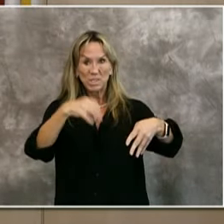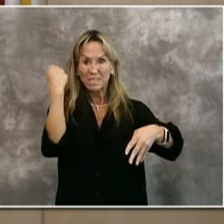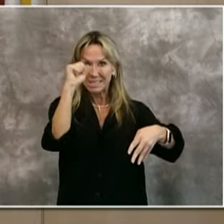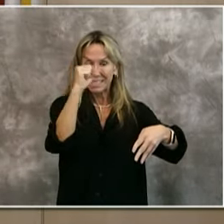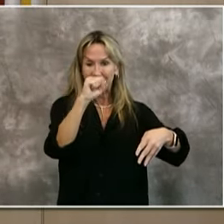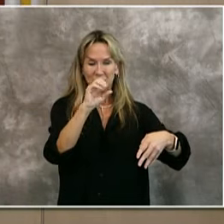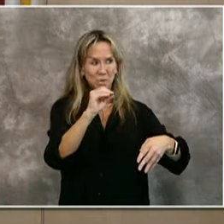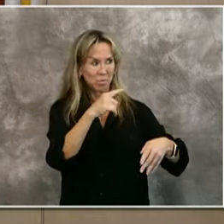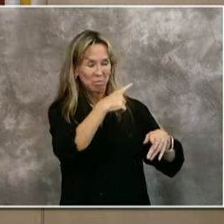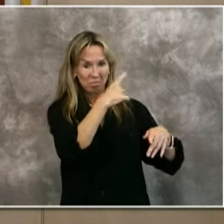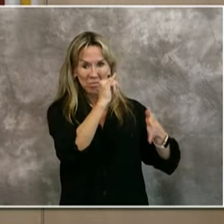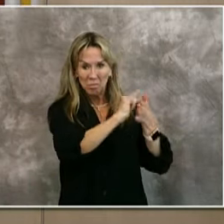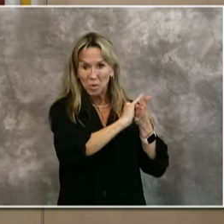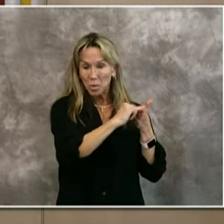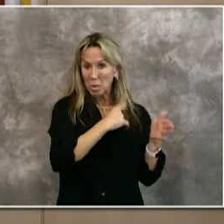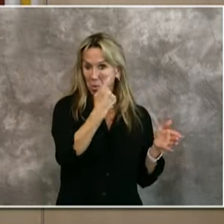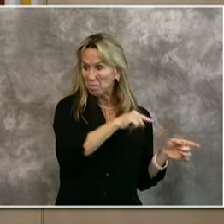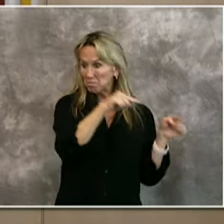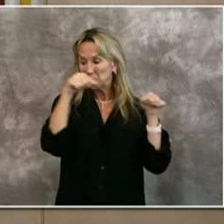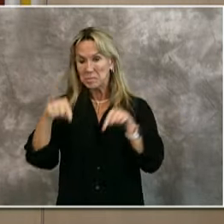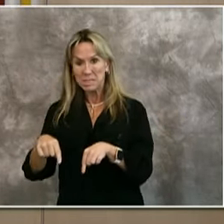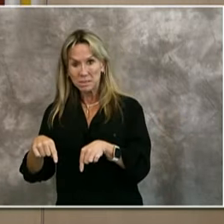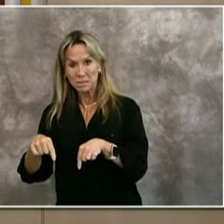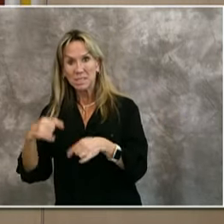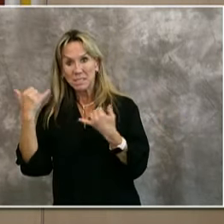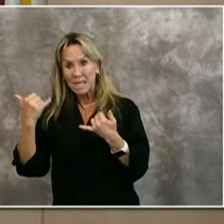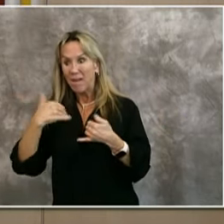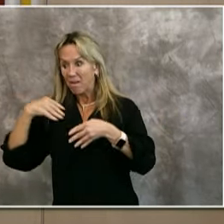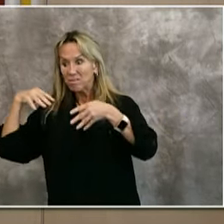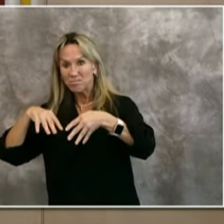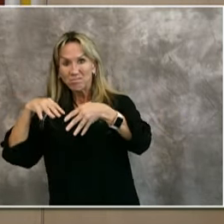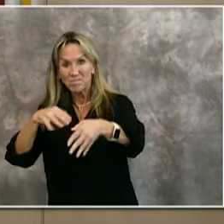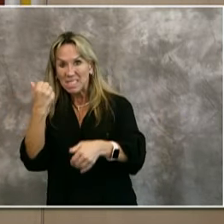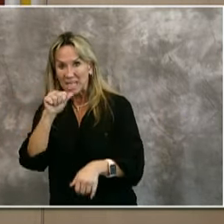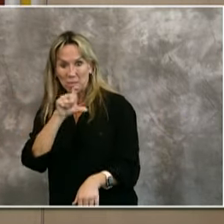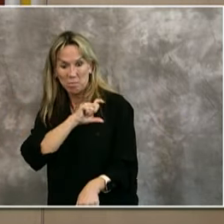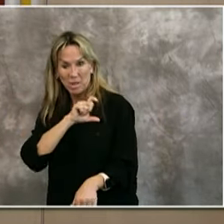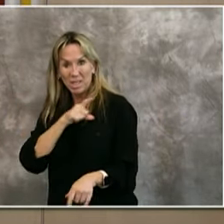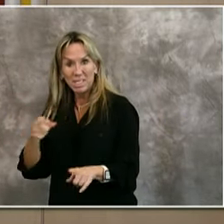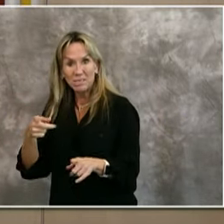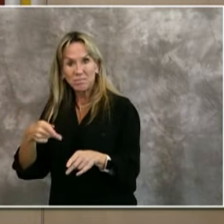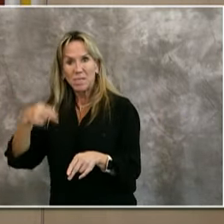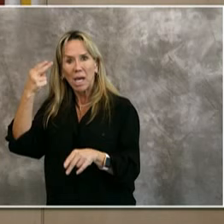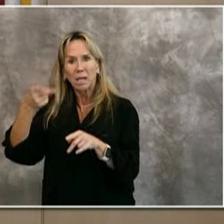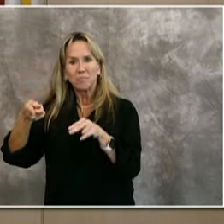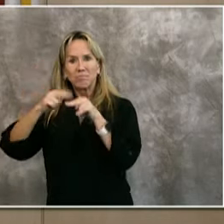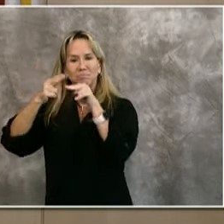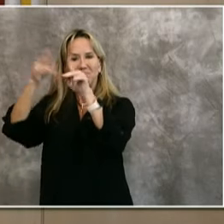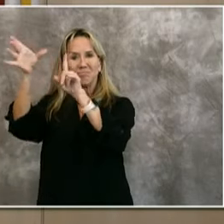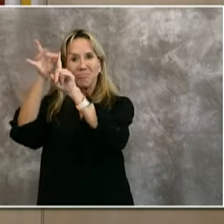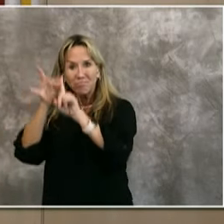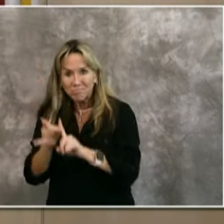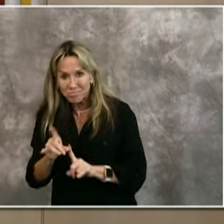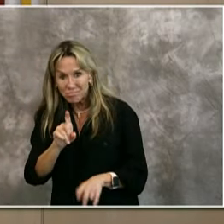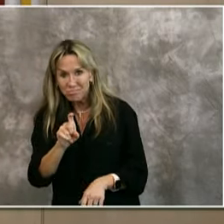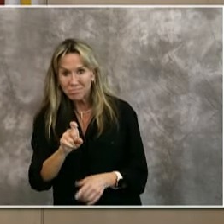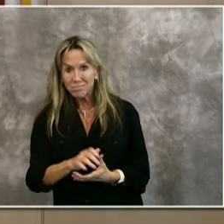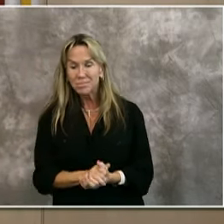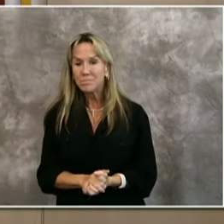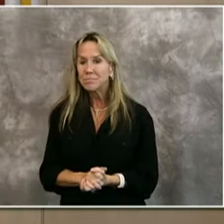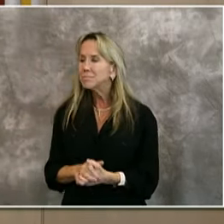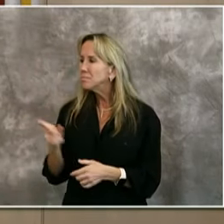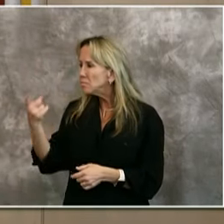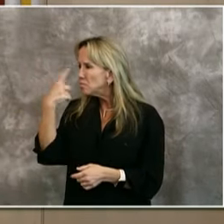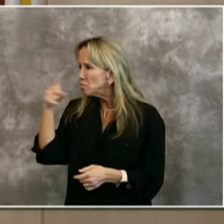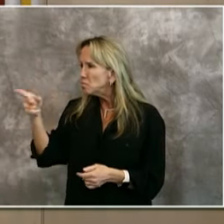officers from any of our cities affected here in San Diego? So what was the first part of that question or comment?